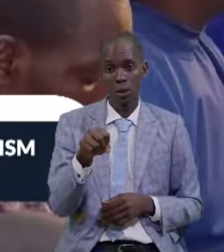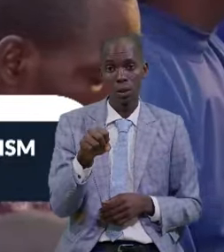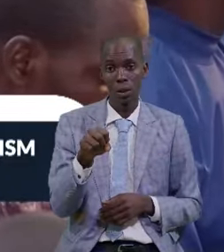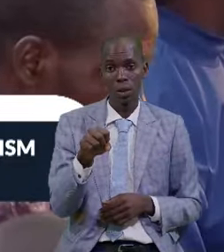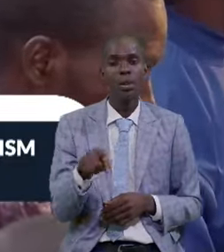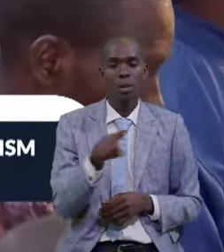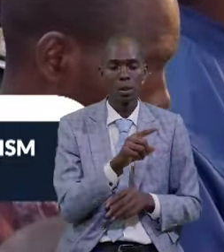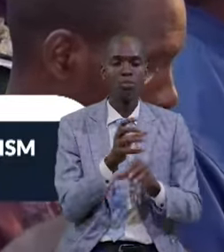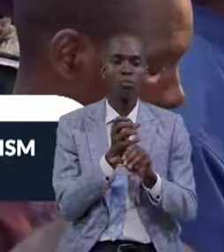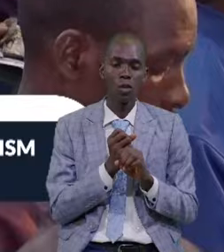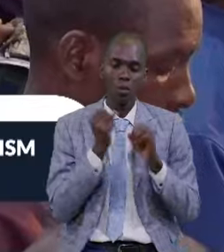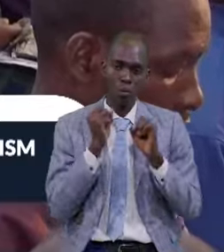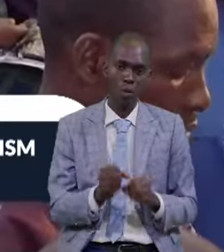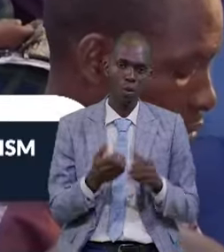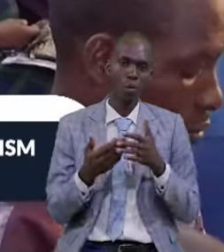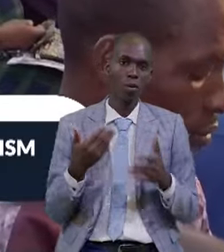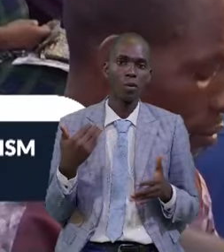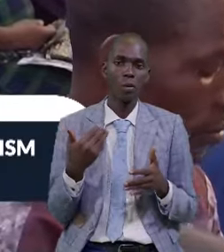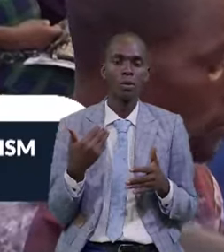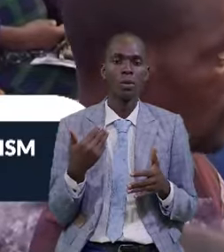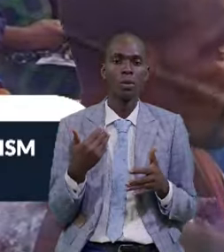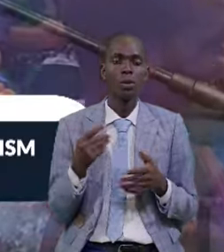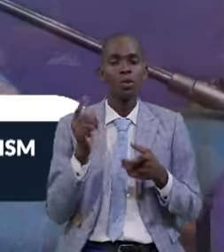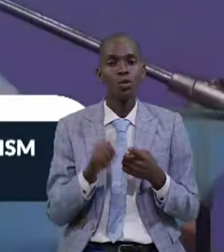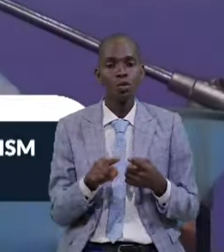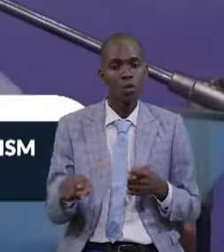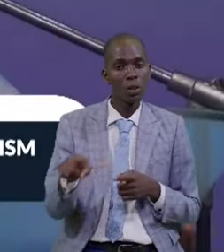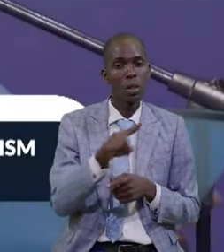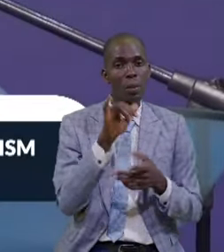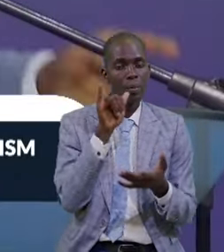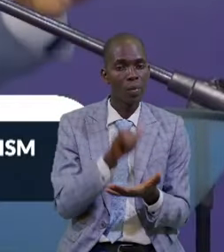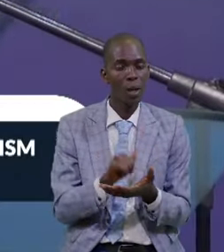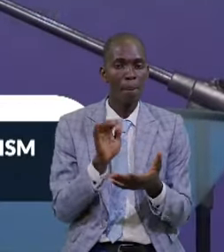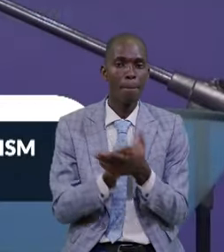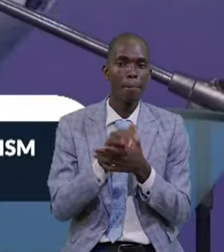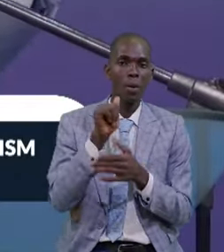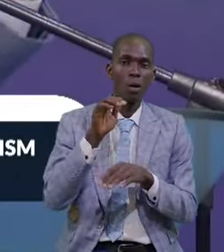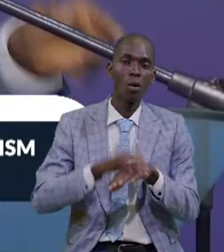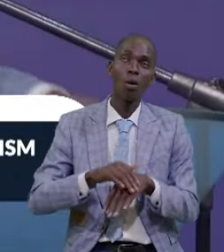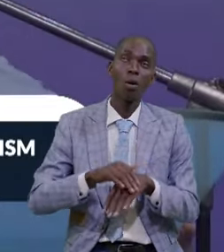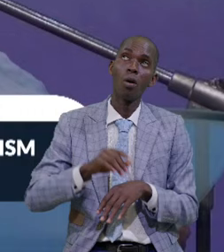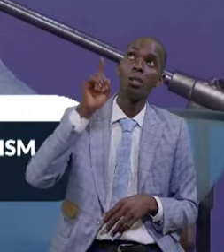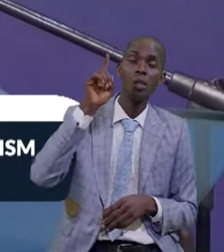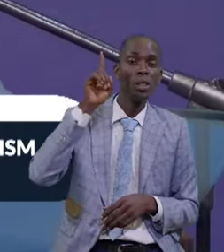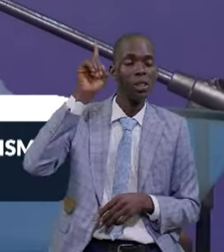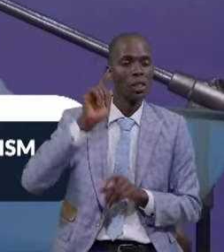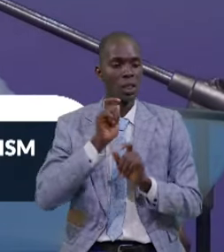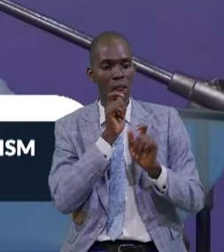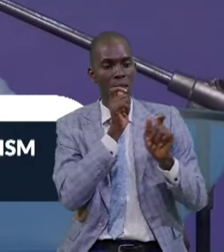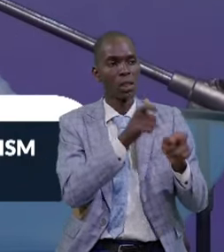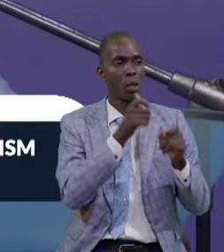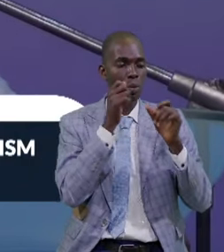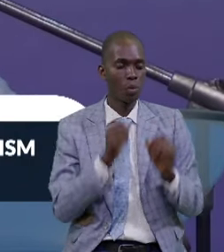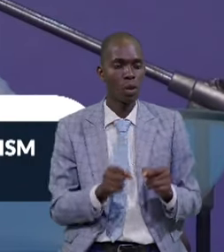power. To them that believe on him, he gave the power to become